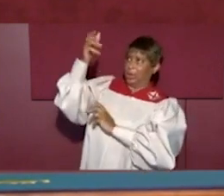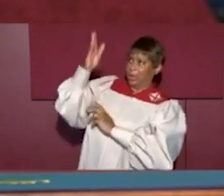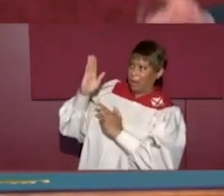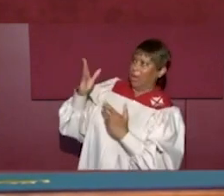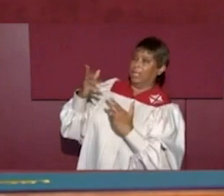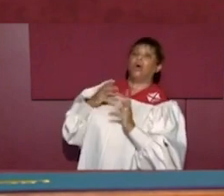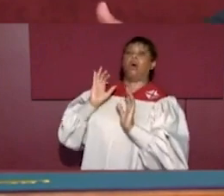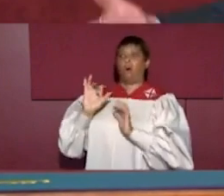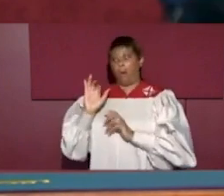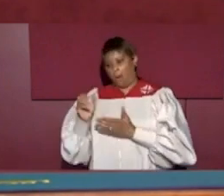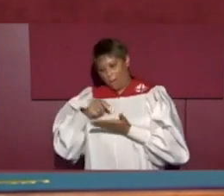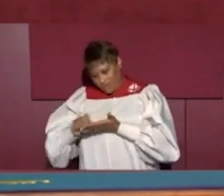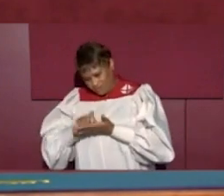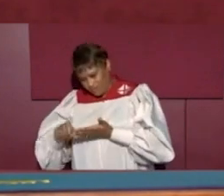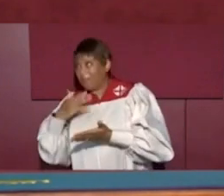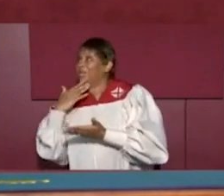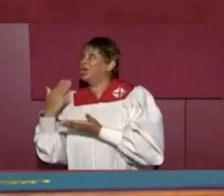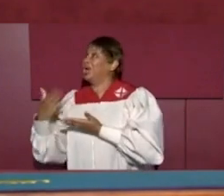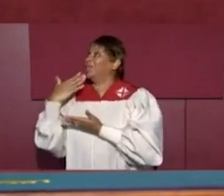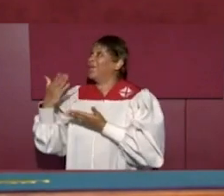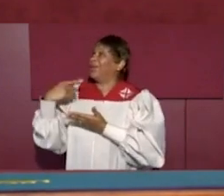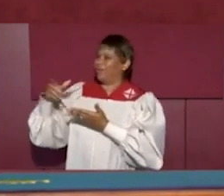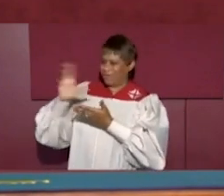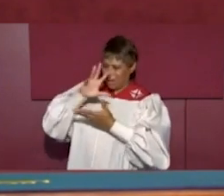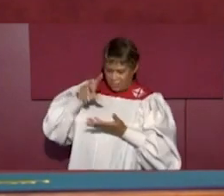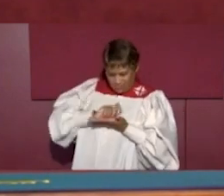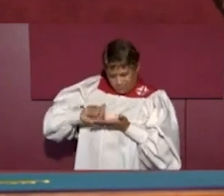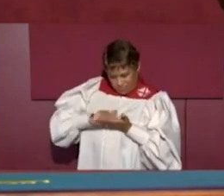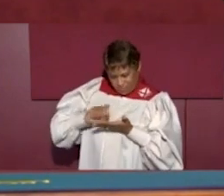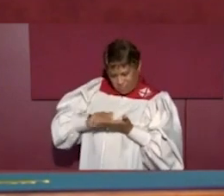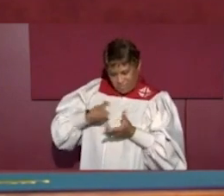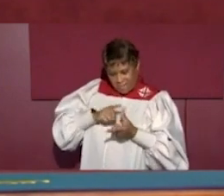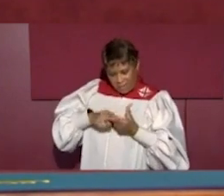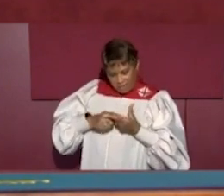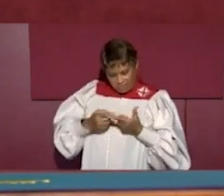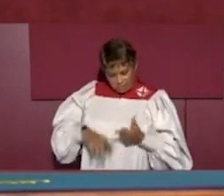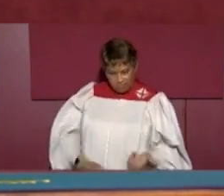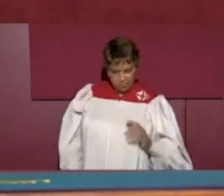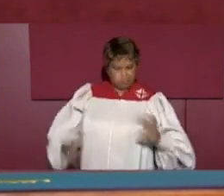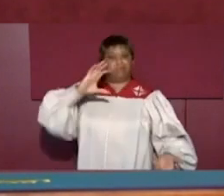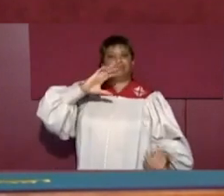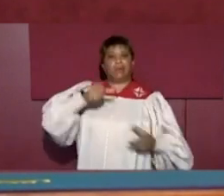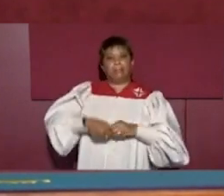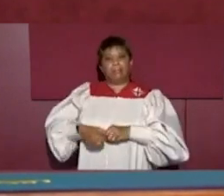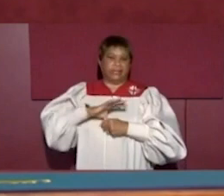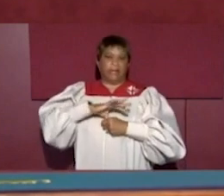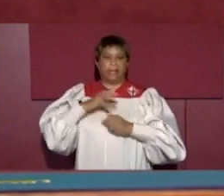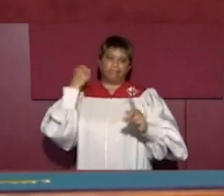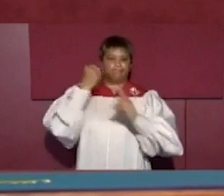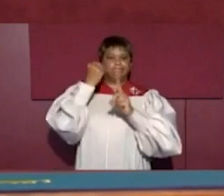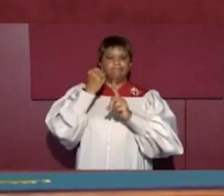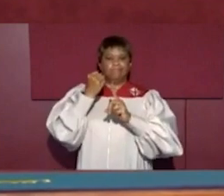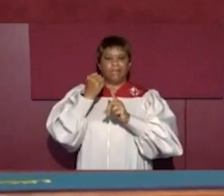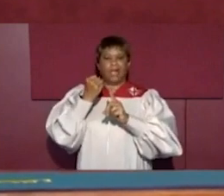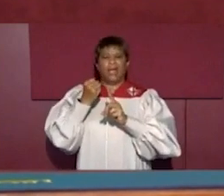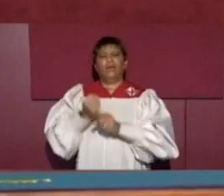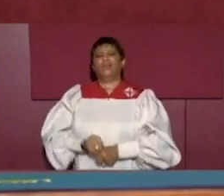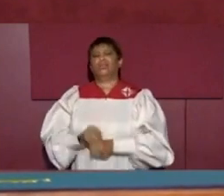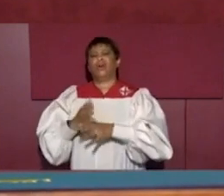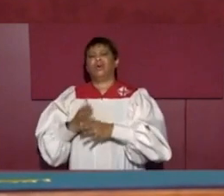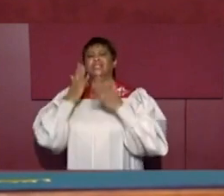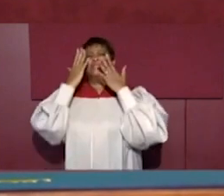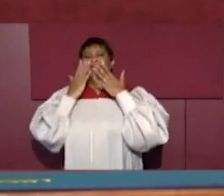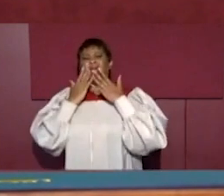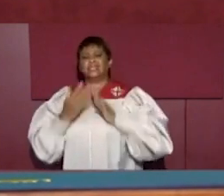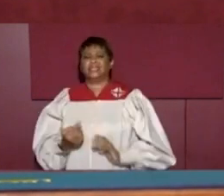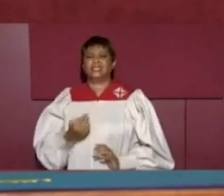this will be good, and put it all together. And then the pandemic hit. And that can cause some sadness. It can cause some